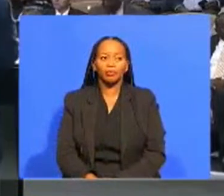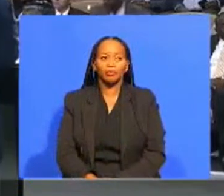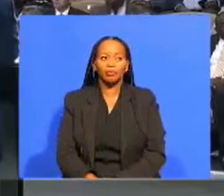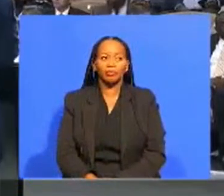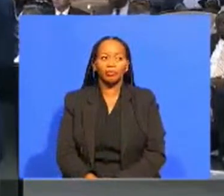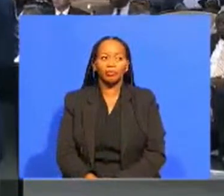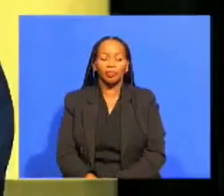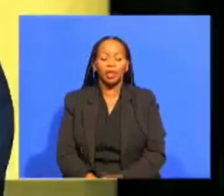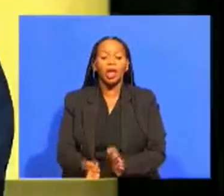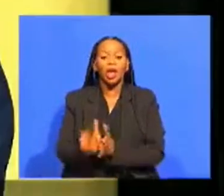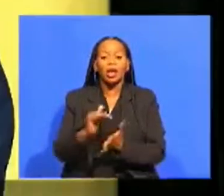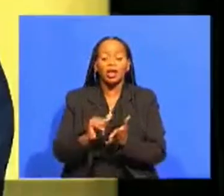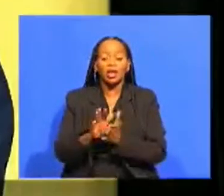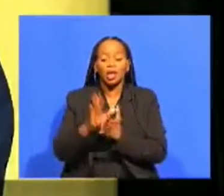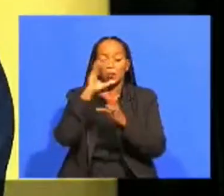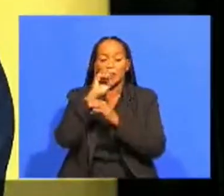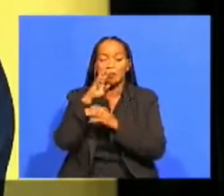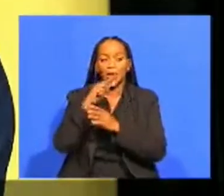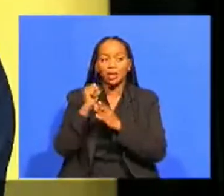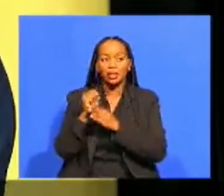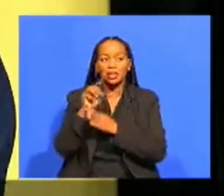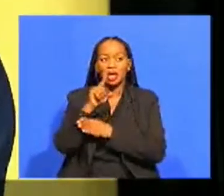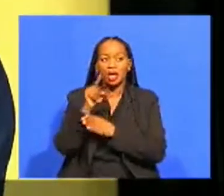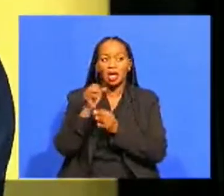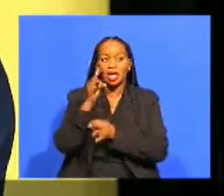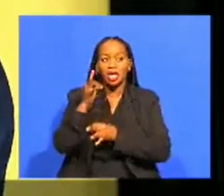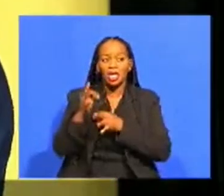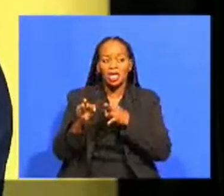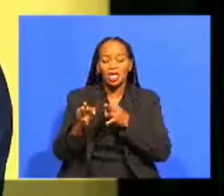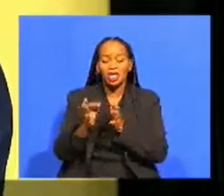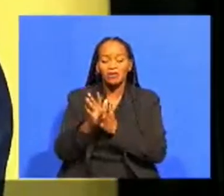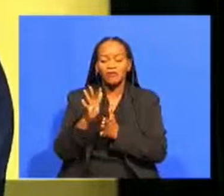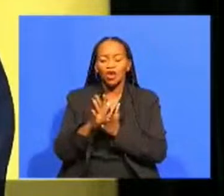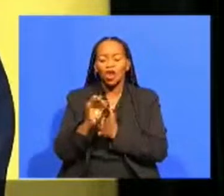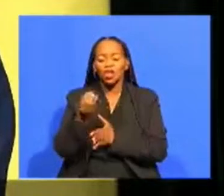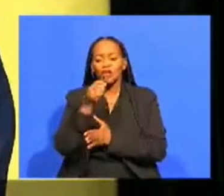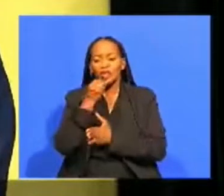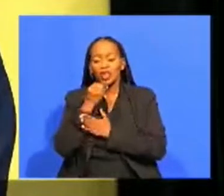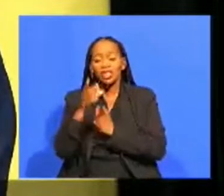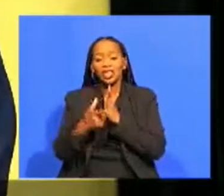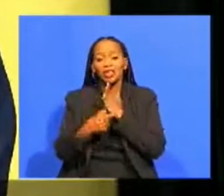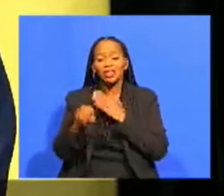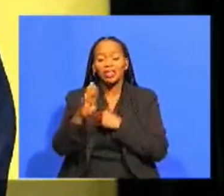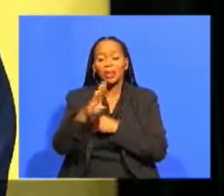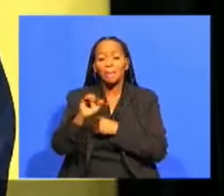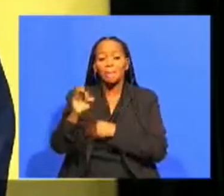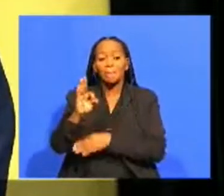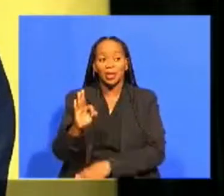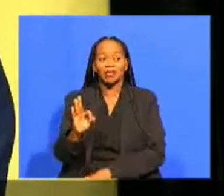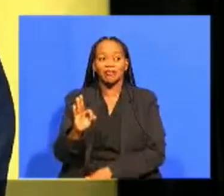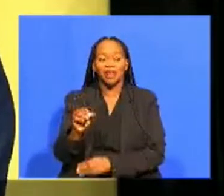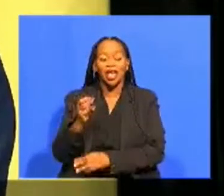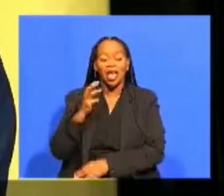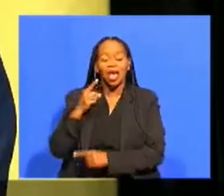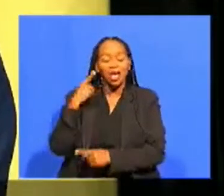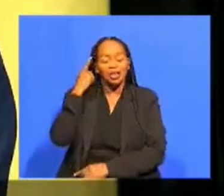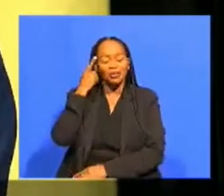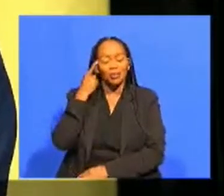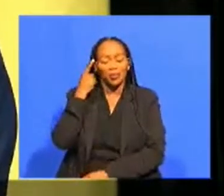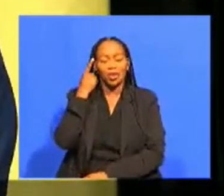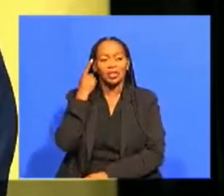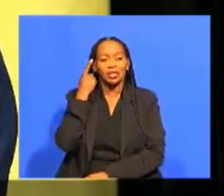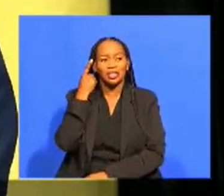They were asking me, Your Excellency, if you had tasted the beef yet, Oh, and wondering what.